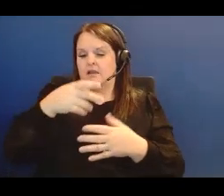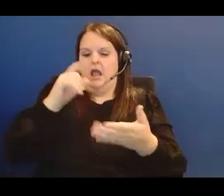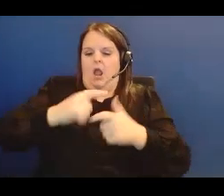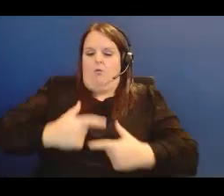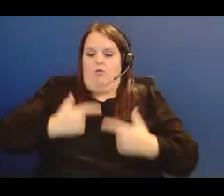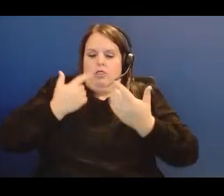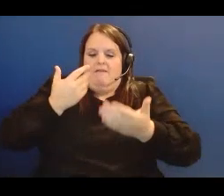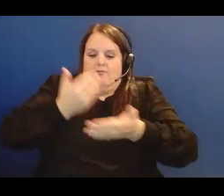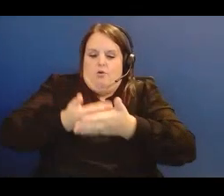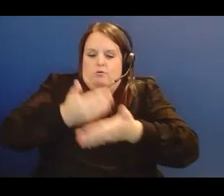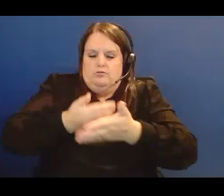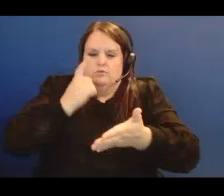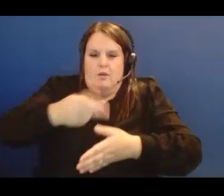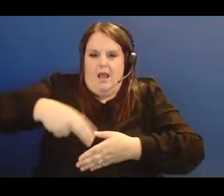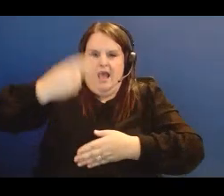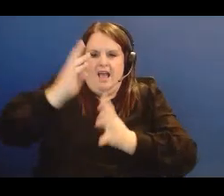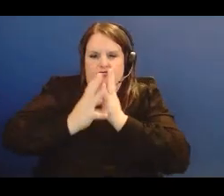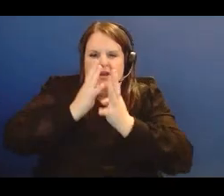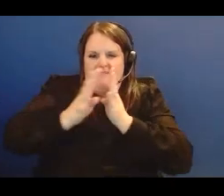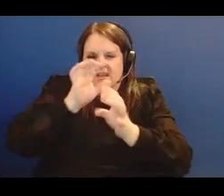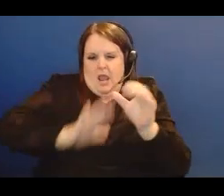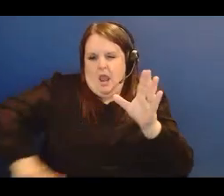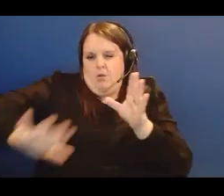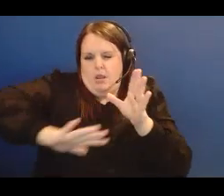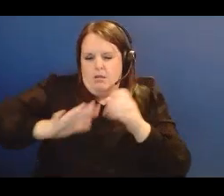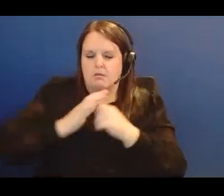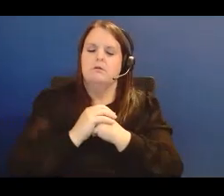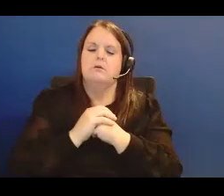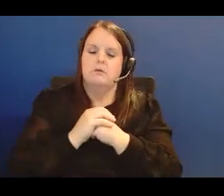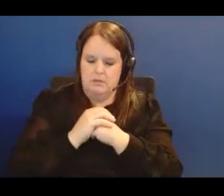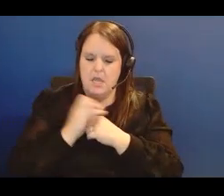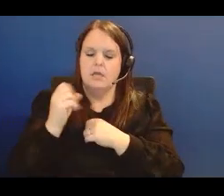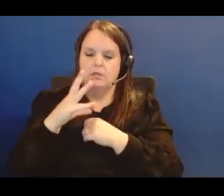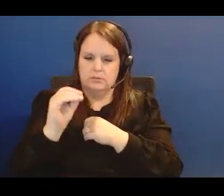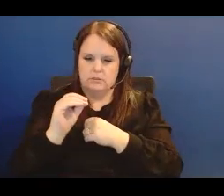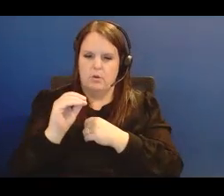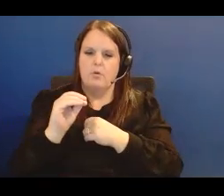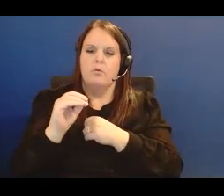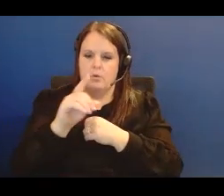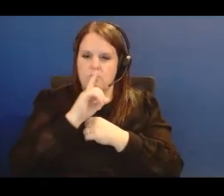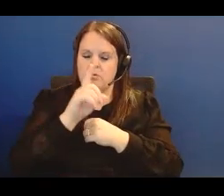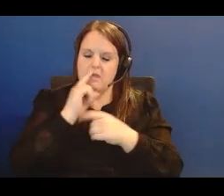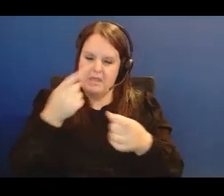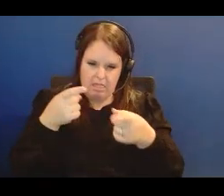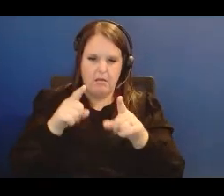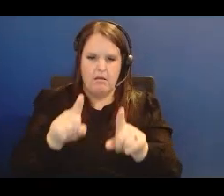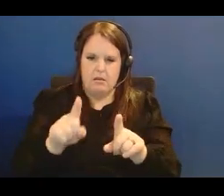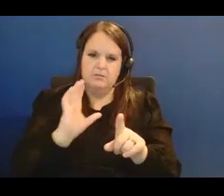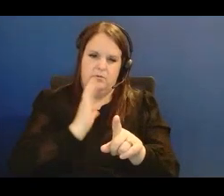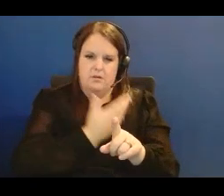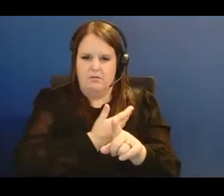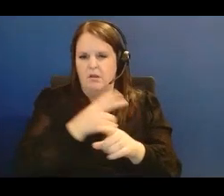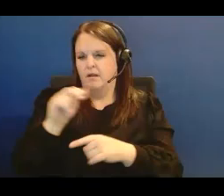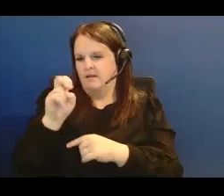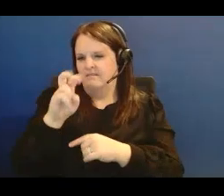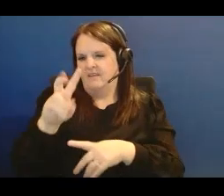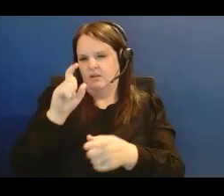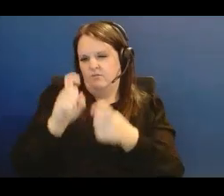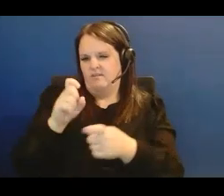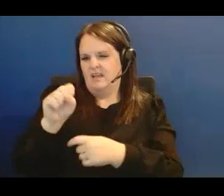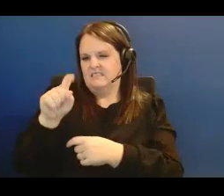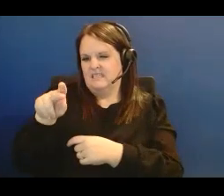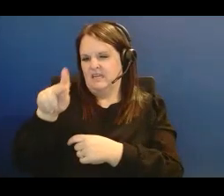with our NRS 232 and it really aligns with our Nevada revised statutes